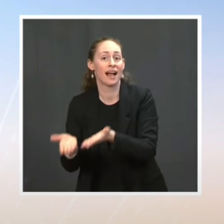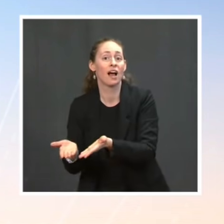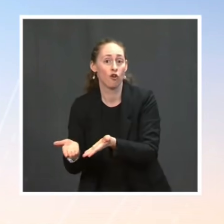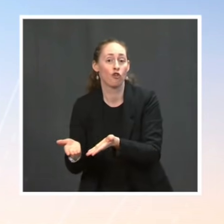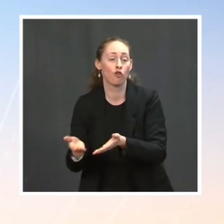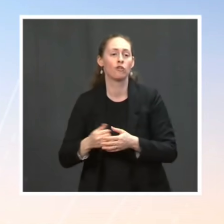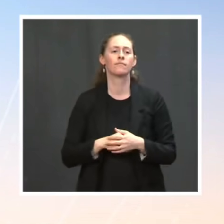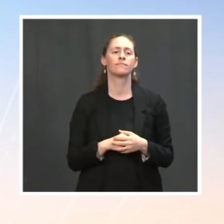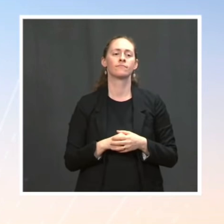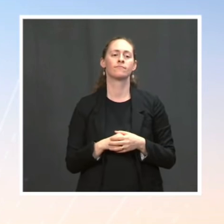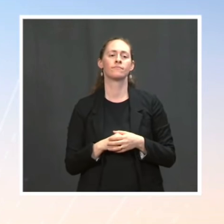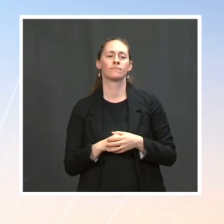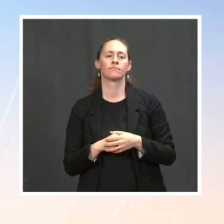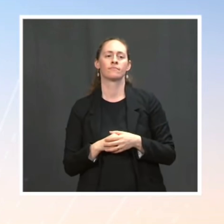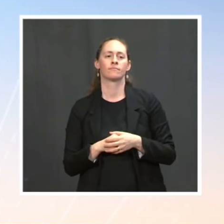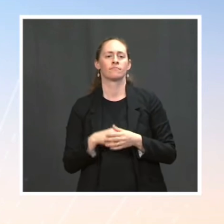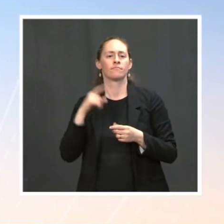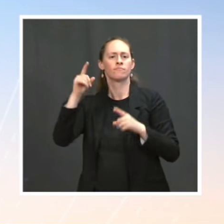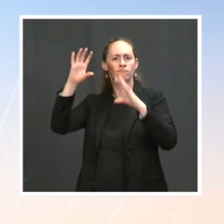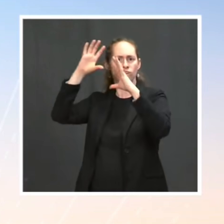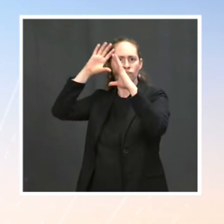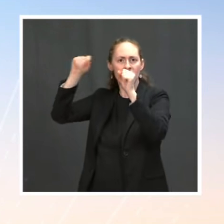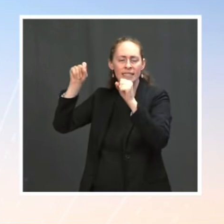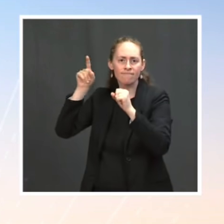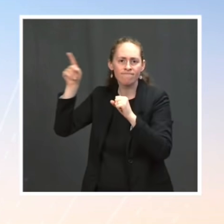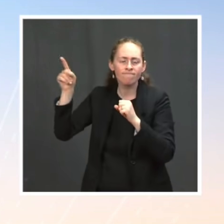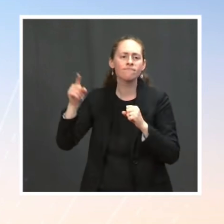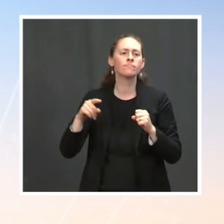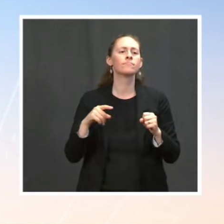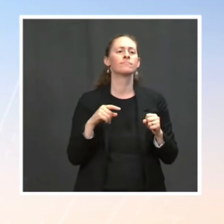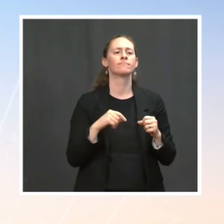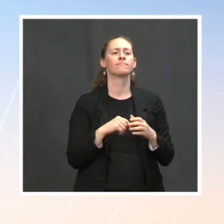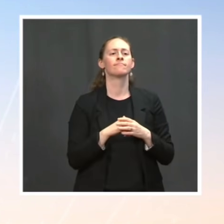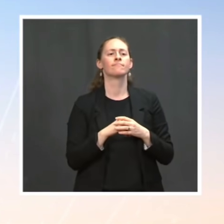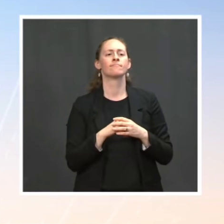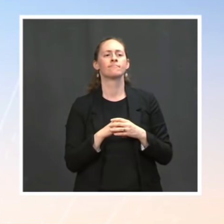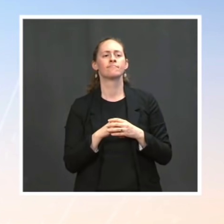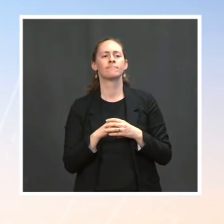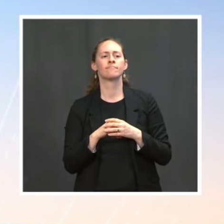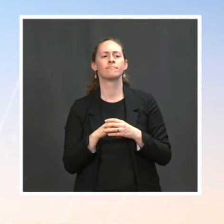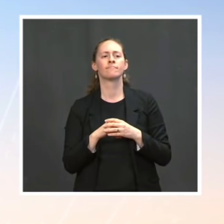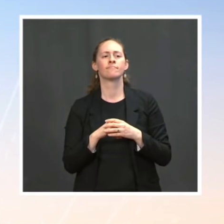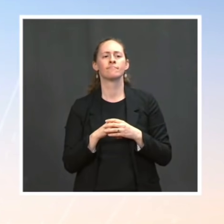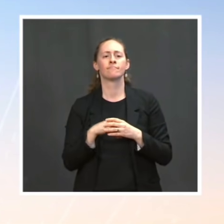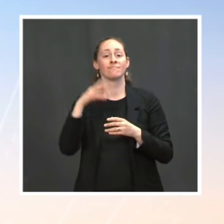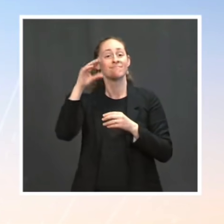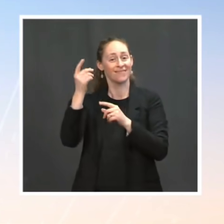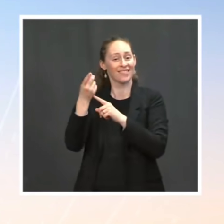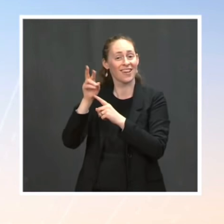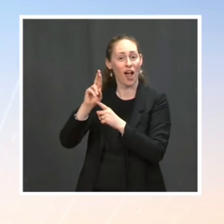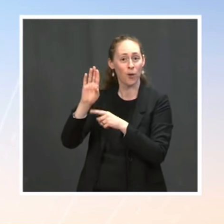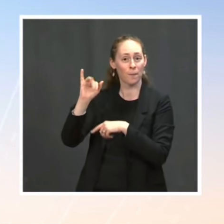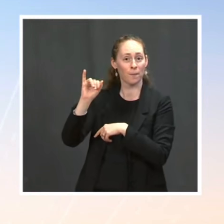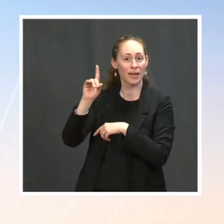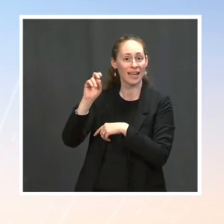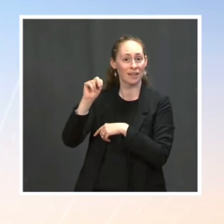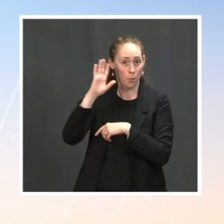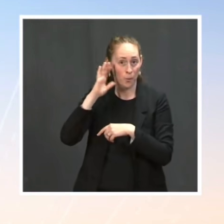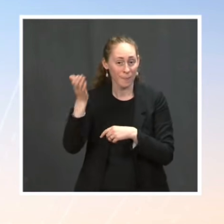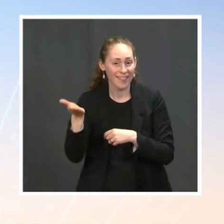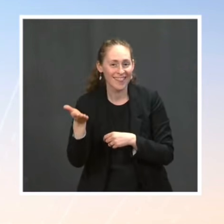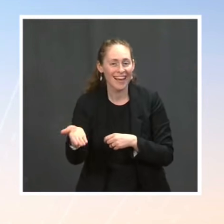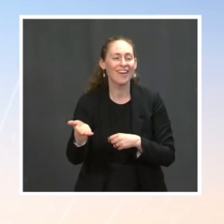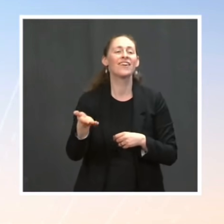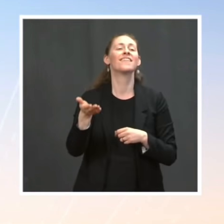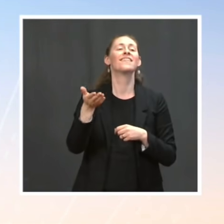Vice President, and of course the Second Gentleman. There will not be a First Lady's box as there has been historically. While the